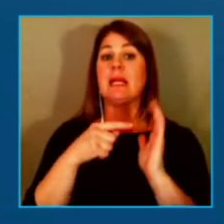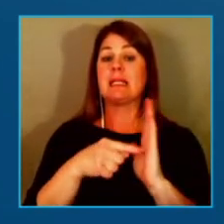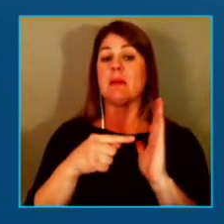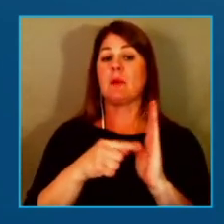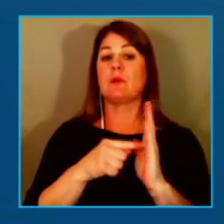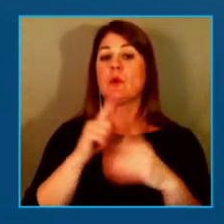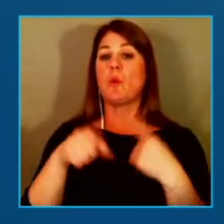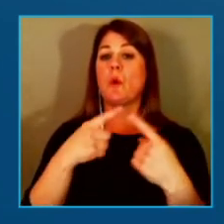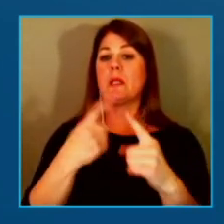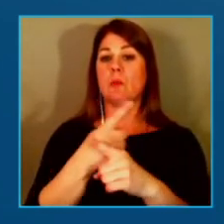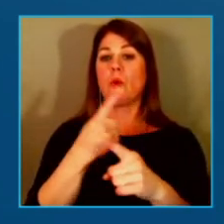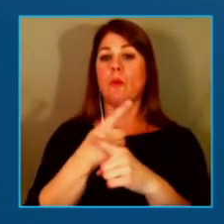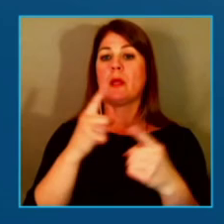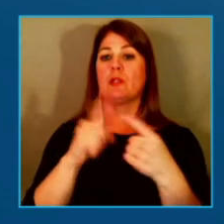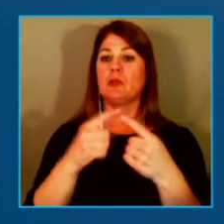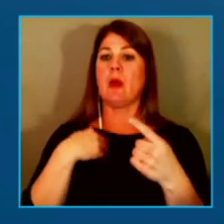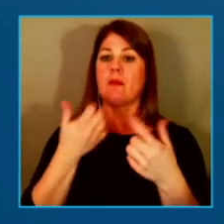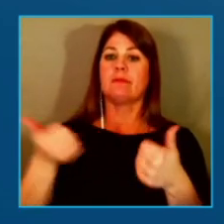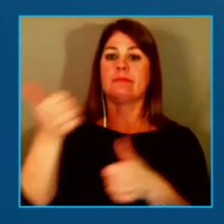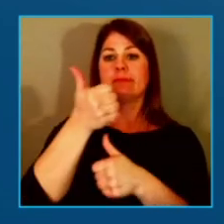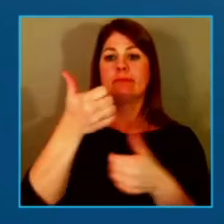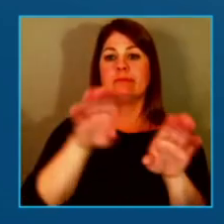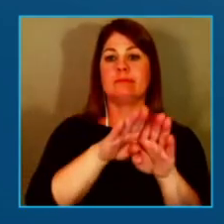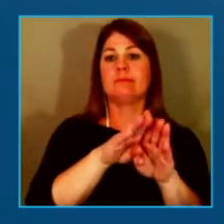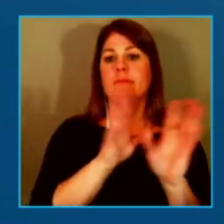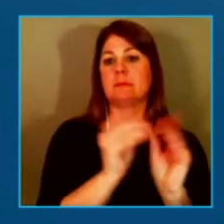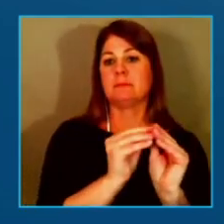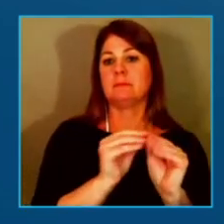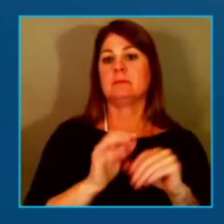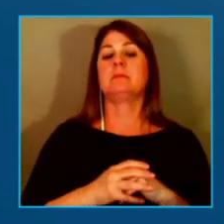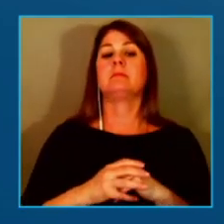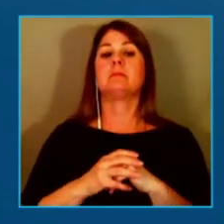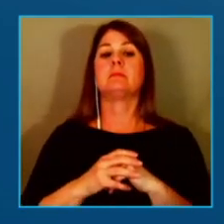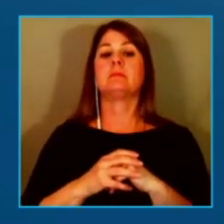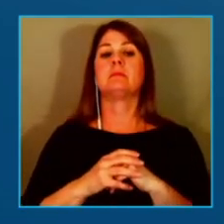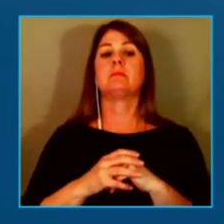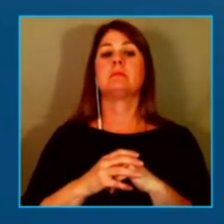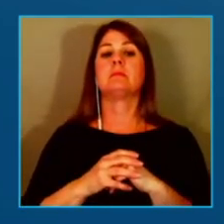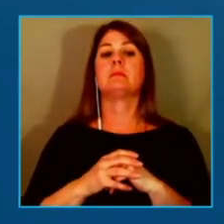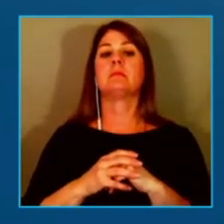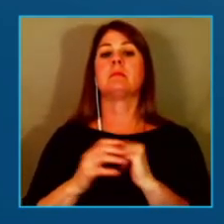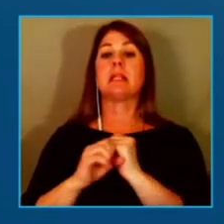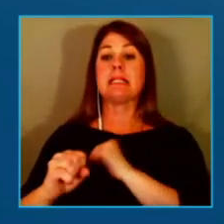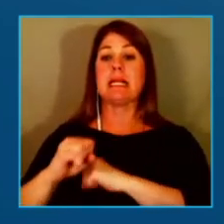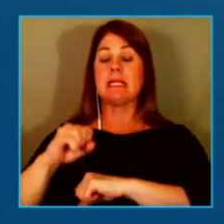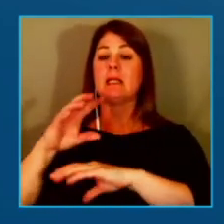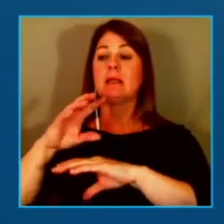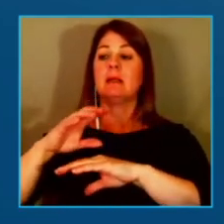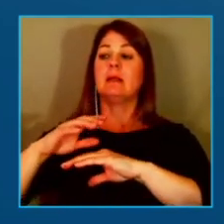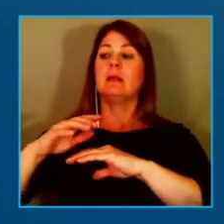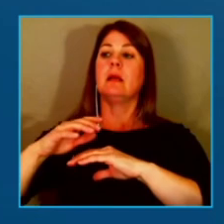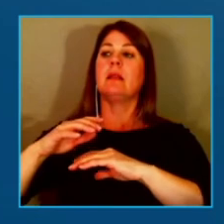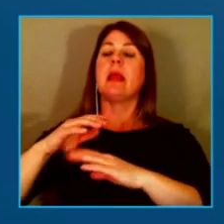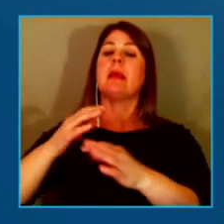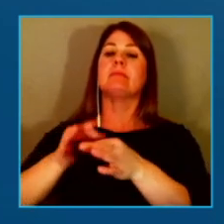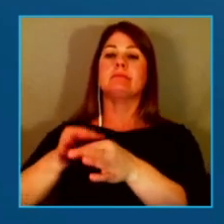into executive session. And they extended meeting notice requirements from 5 days to 14 or 30